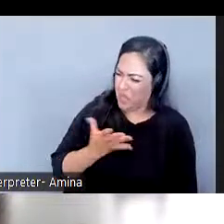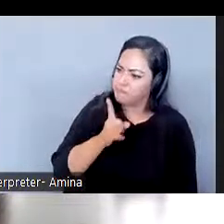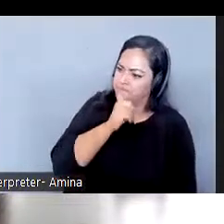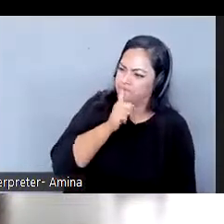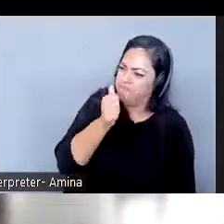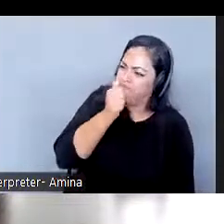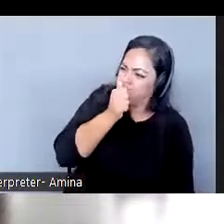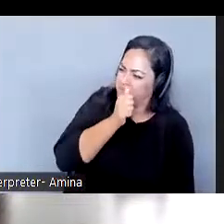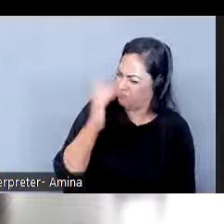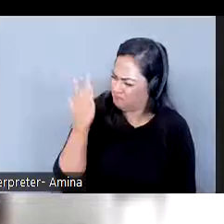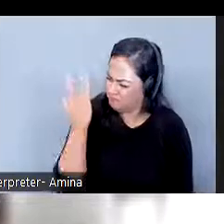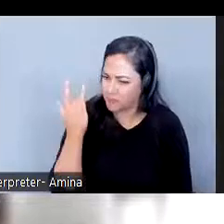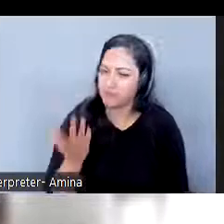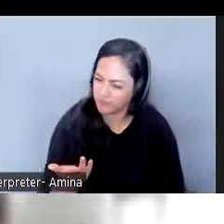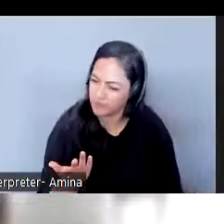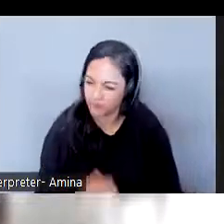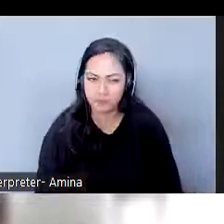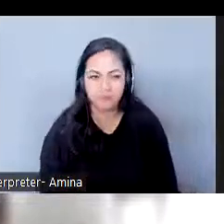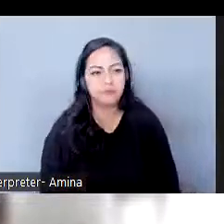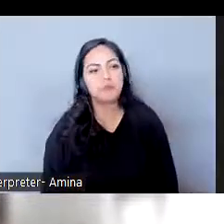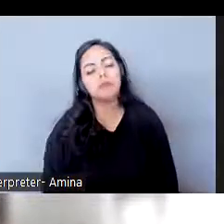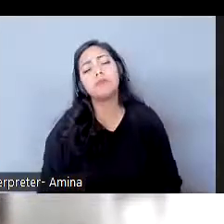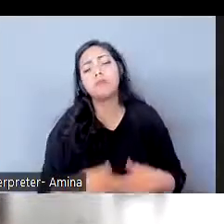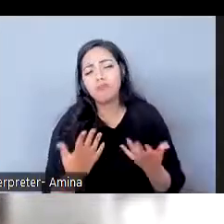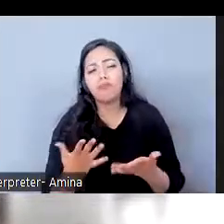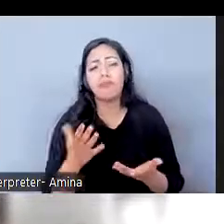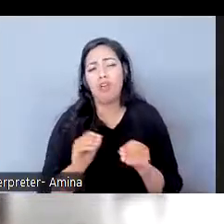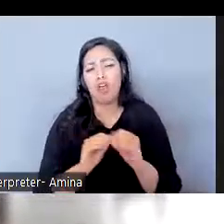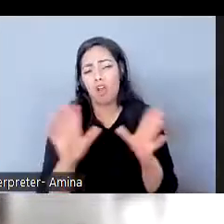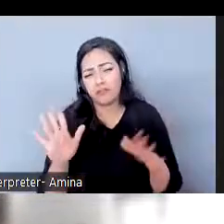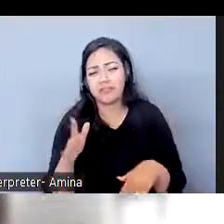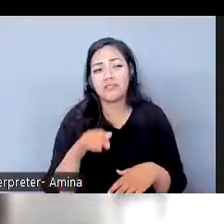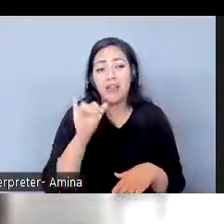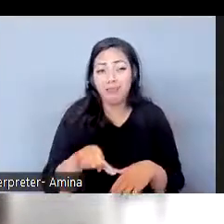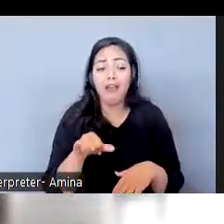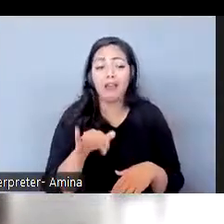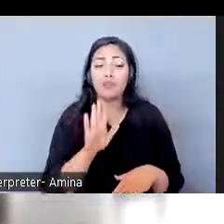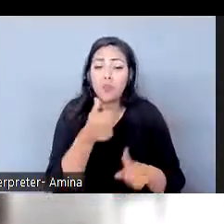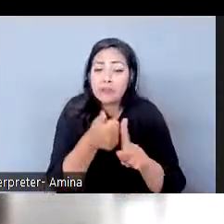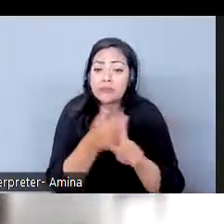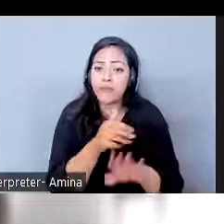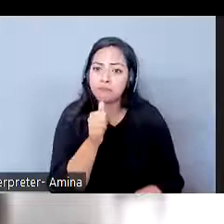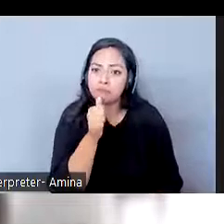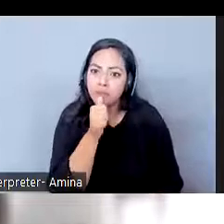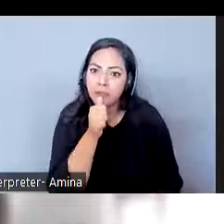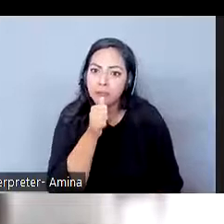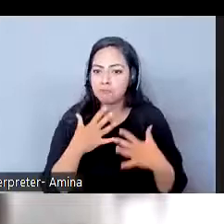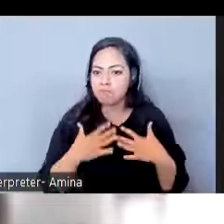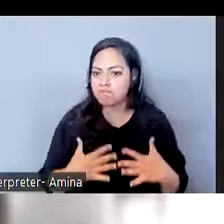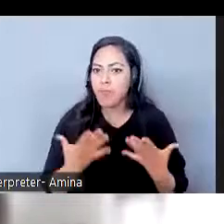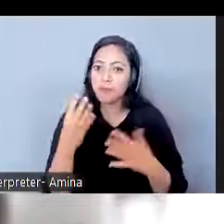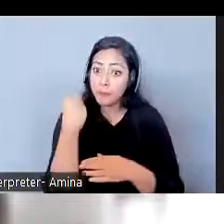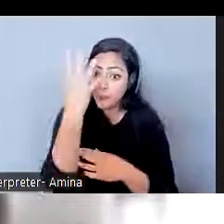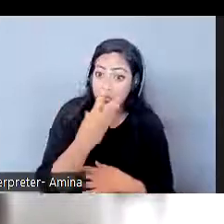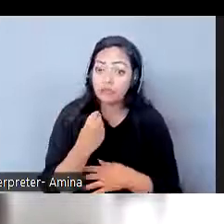So the tips we have are obviously number one. You hear that all the time. Never send any photos of yourself, whether regular photos, intimate